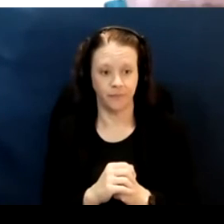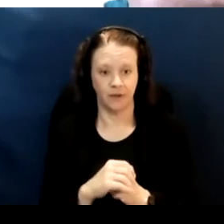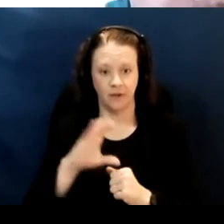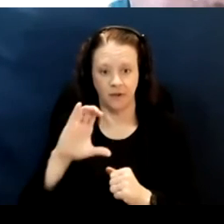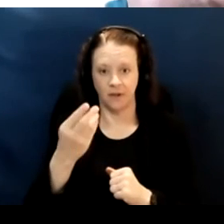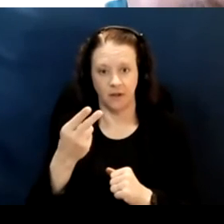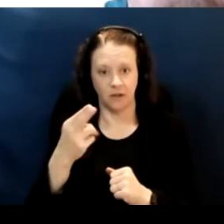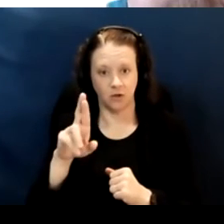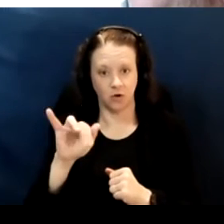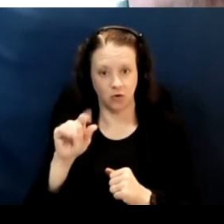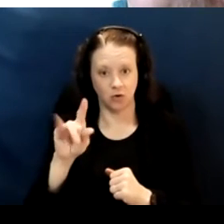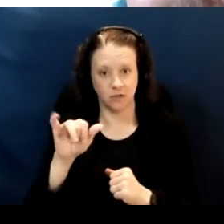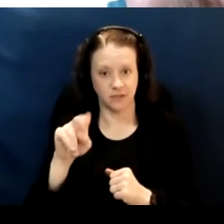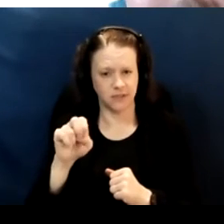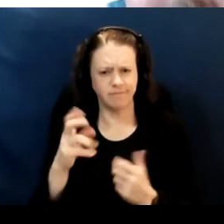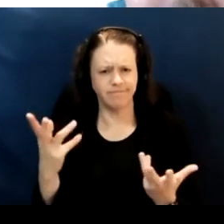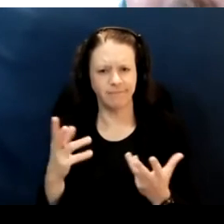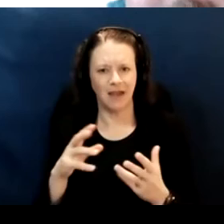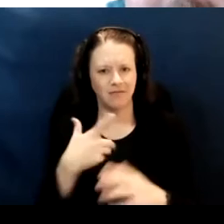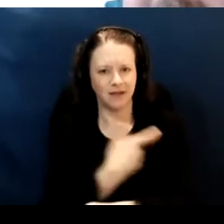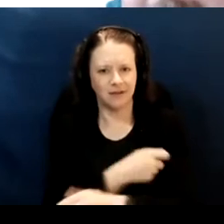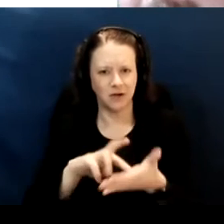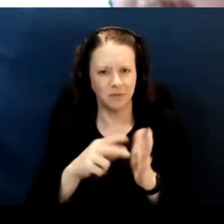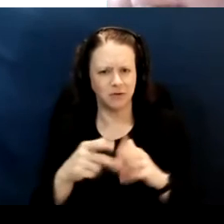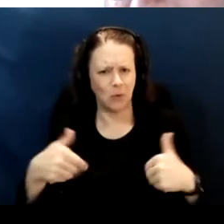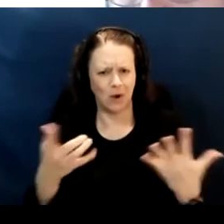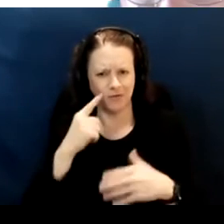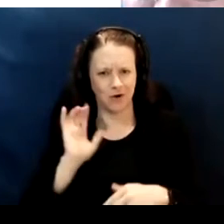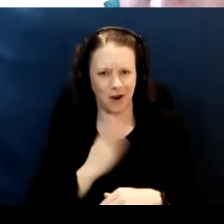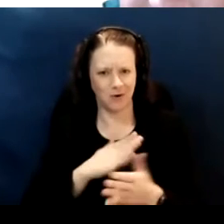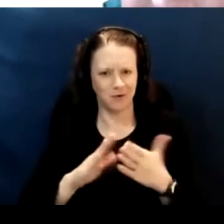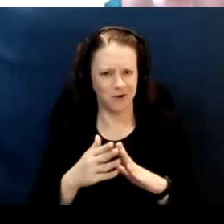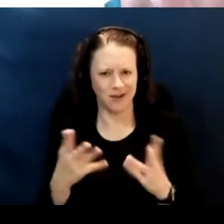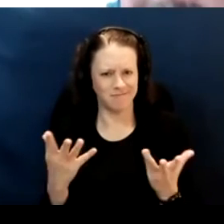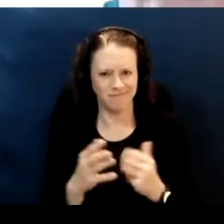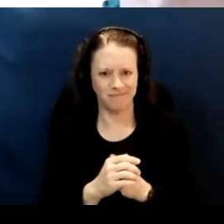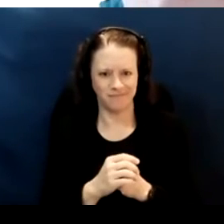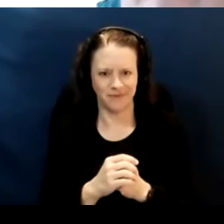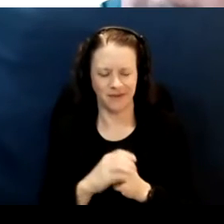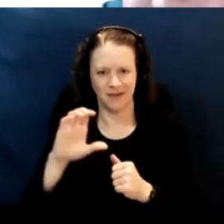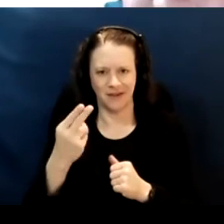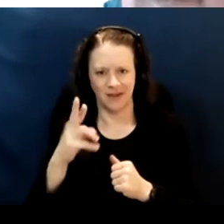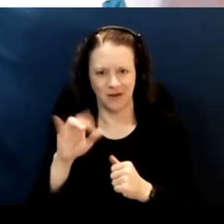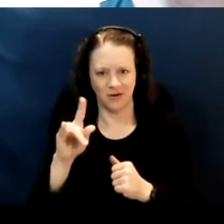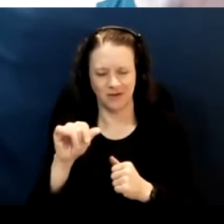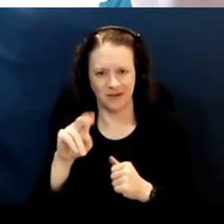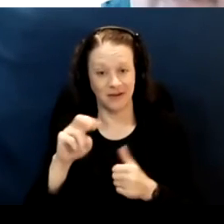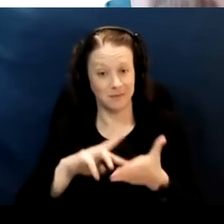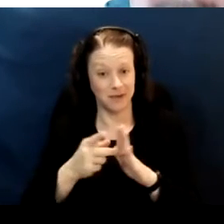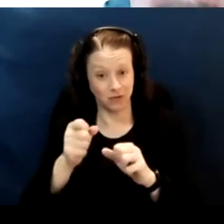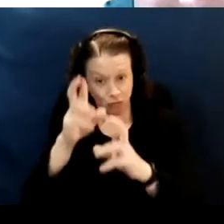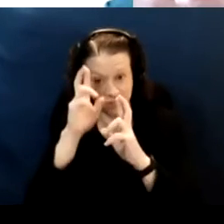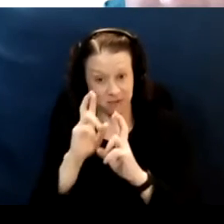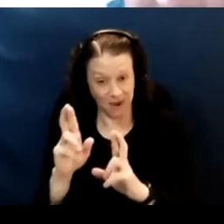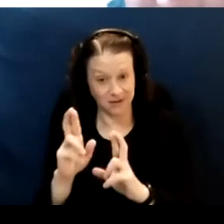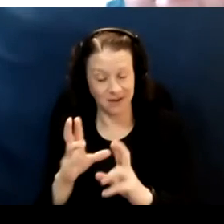Christine, what does vaccination mean for our community? It means respect and understanding. Let